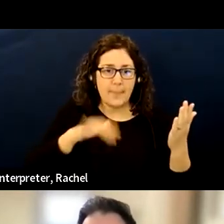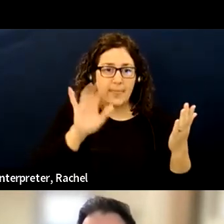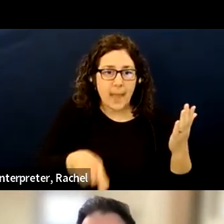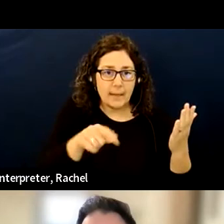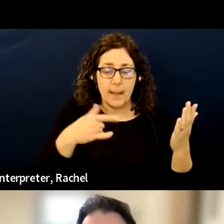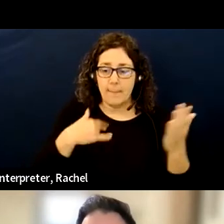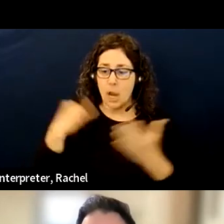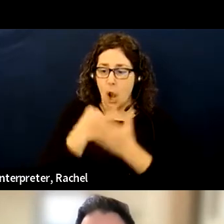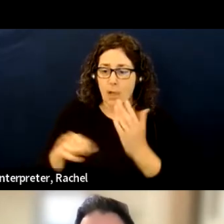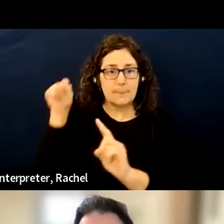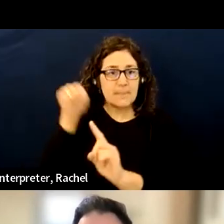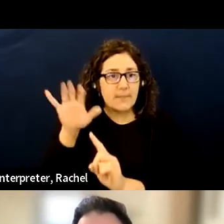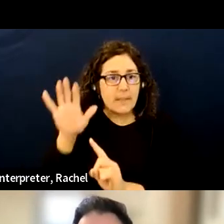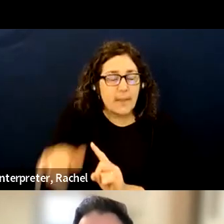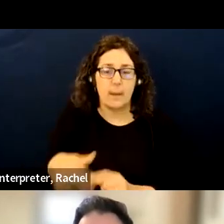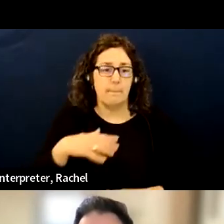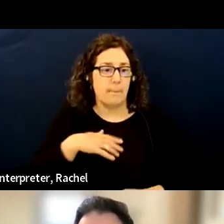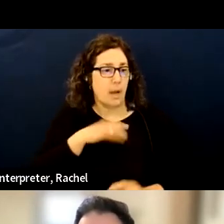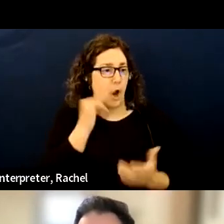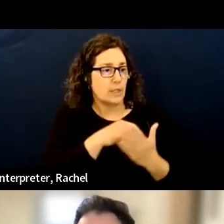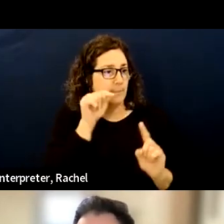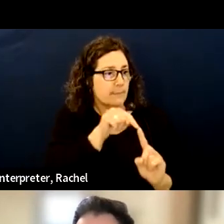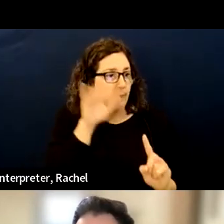or this kind of art, and it has to be